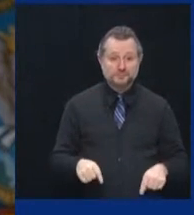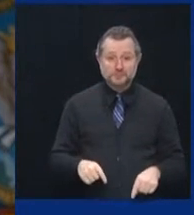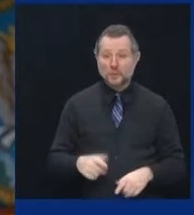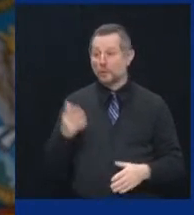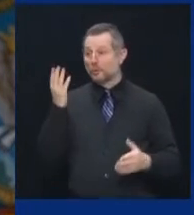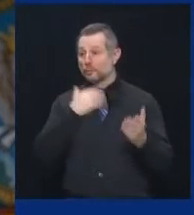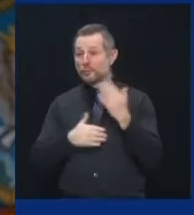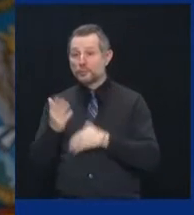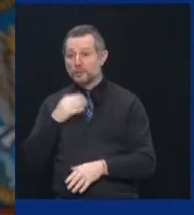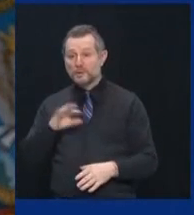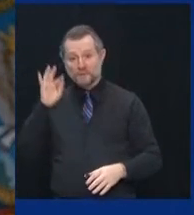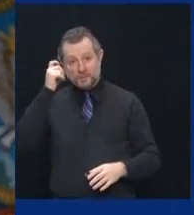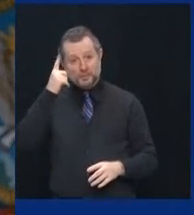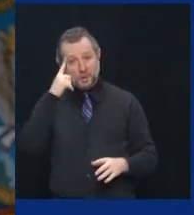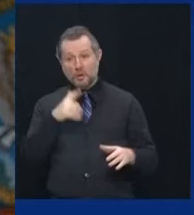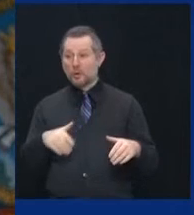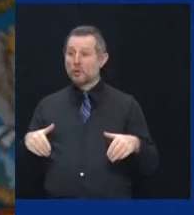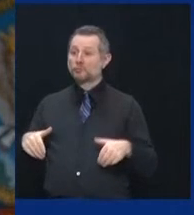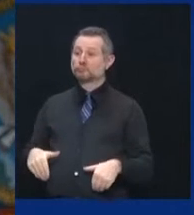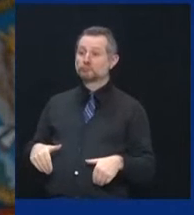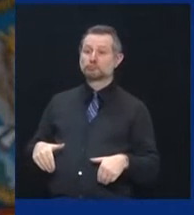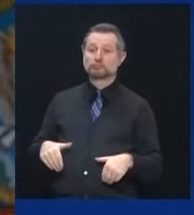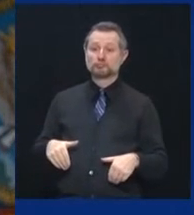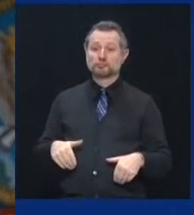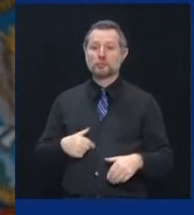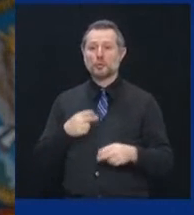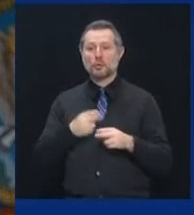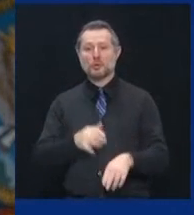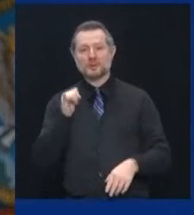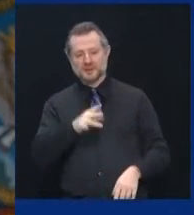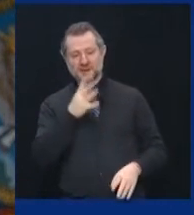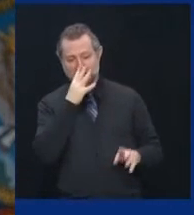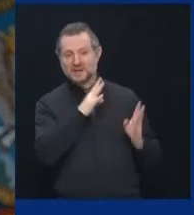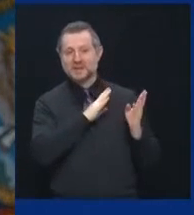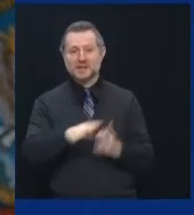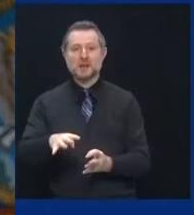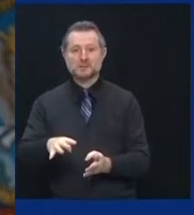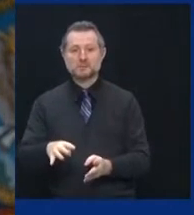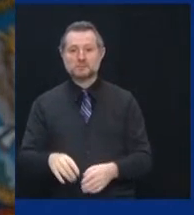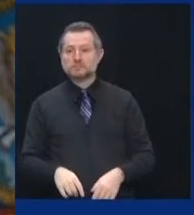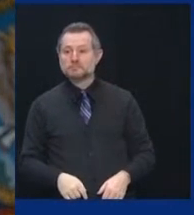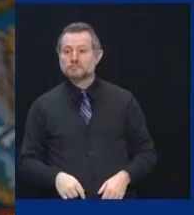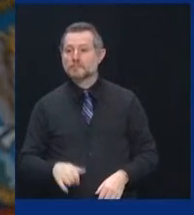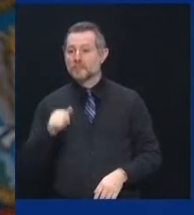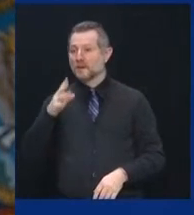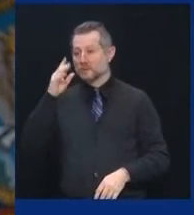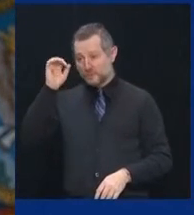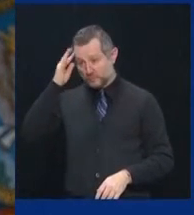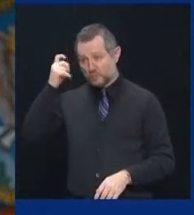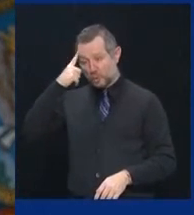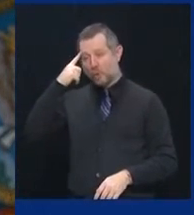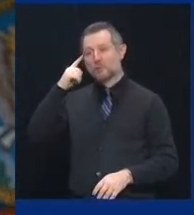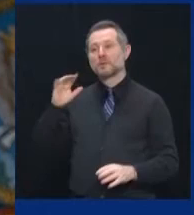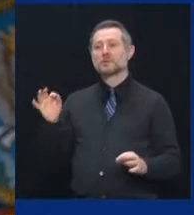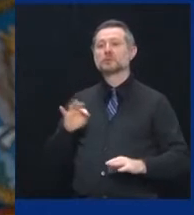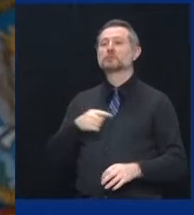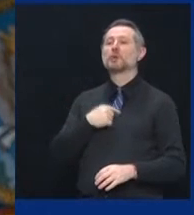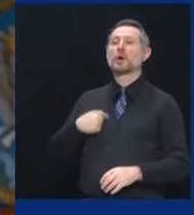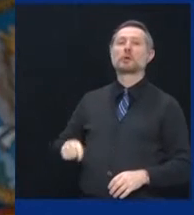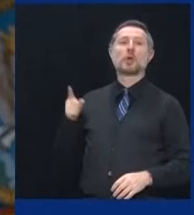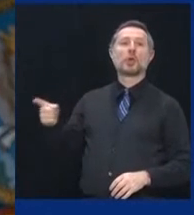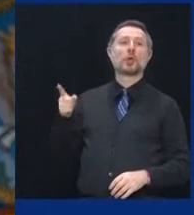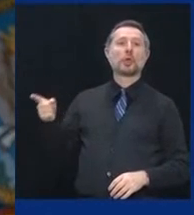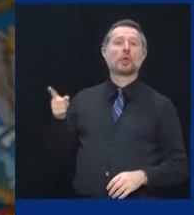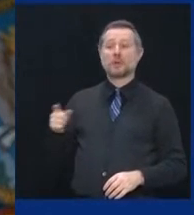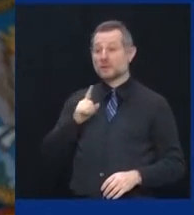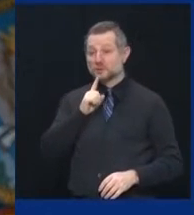federal government was an act of gross negligence. The federal government thought the virus was still in China, but they were